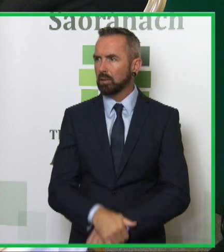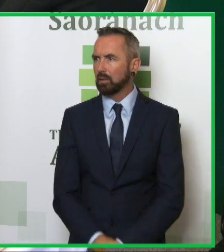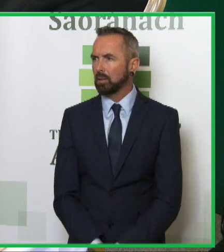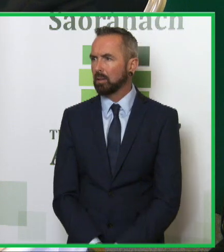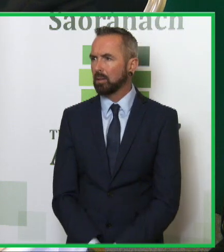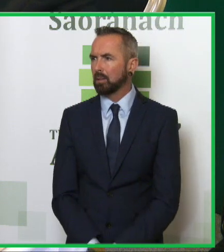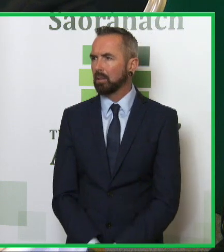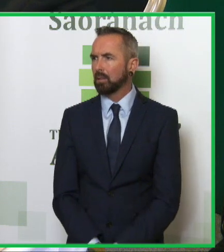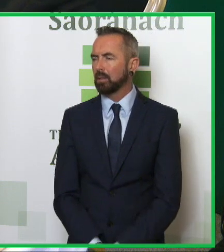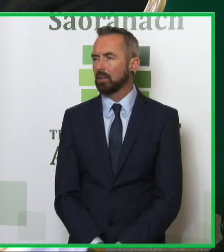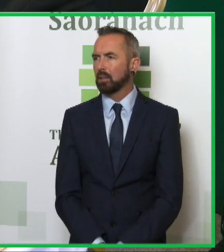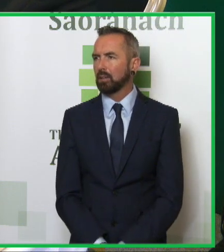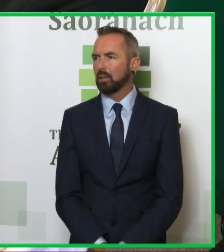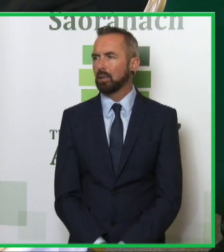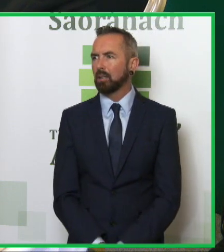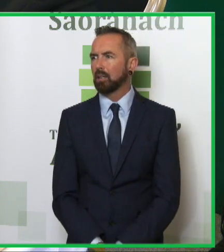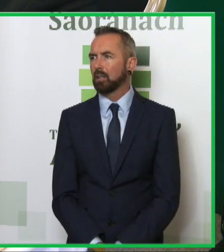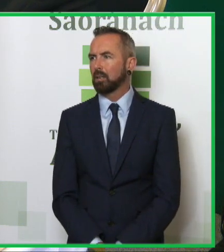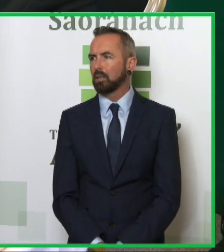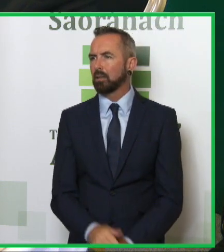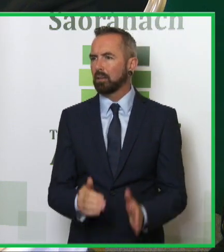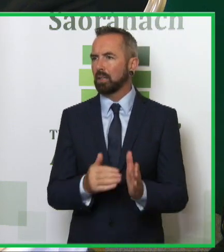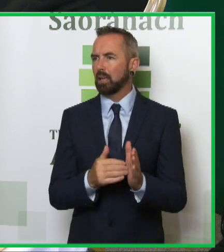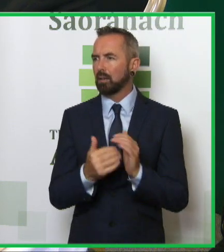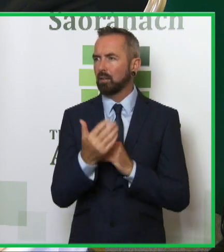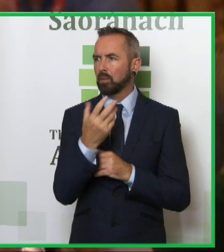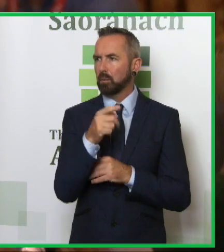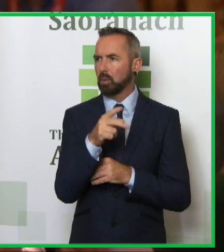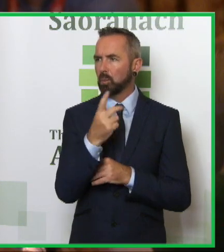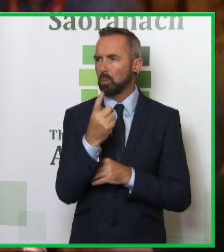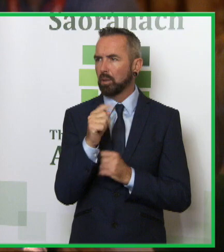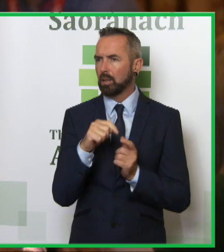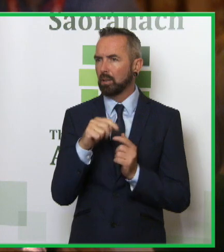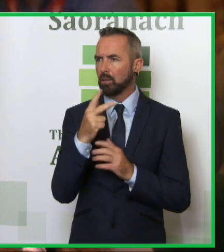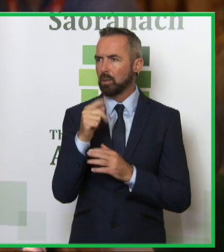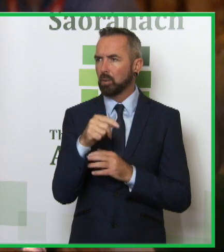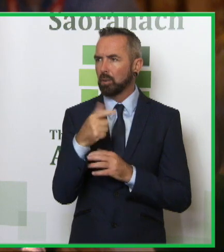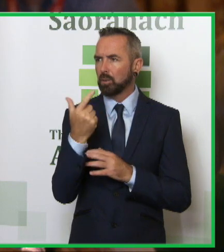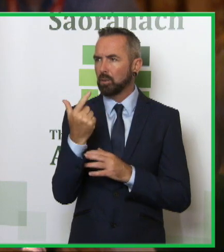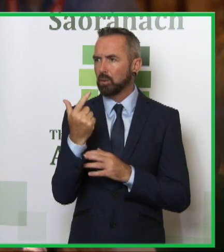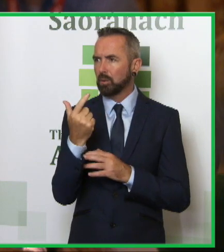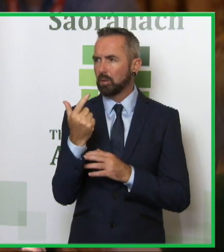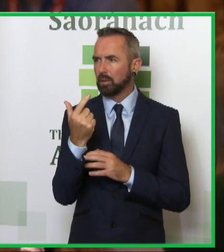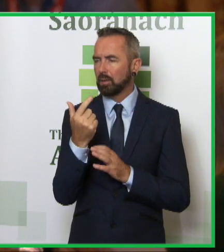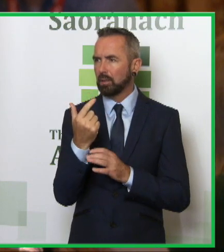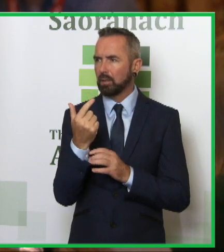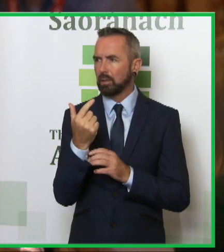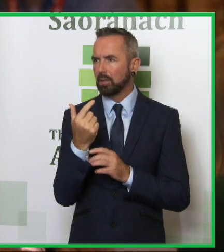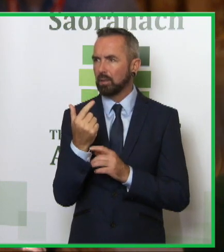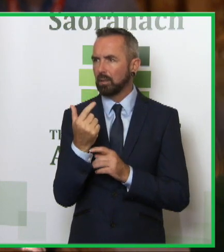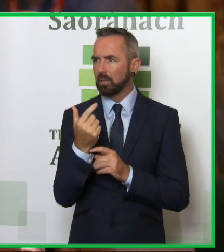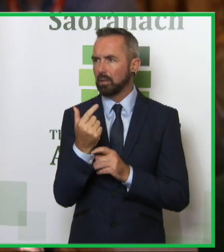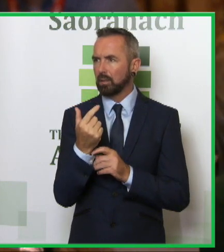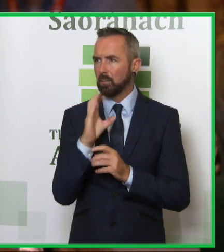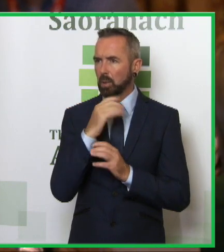Just 1 second, Zin, we get to the mic. Sorry, yes, I think first is the differences between 3.1 and 2. Actually, it is okay because one